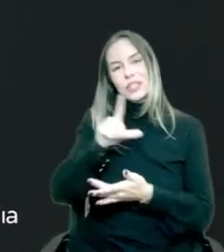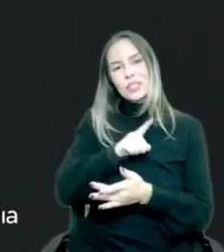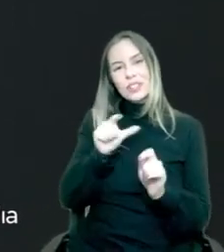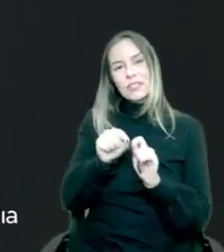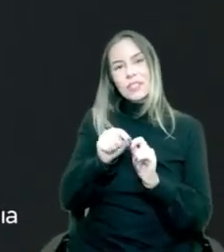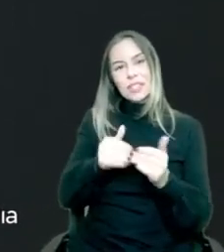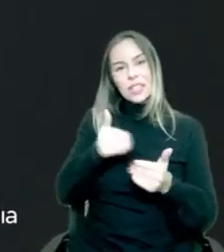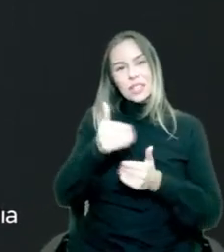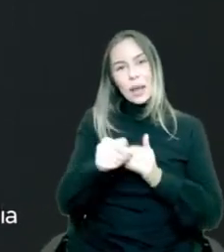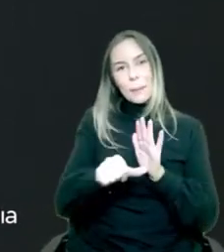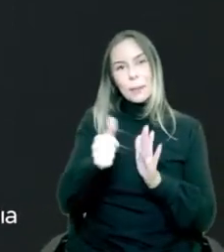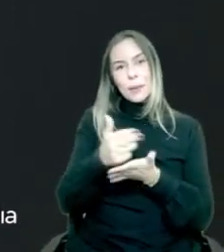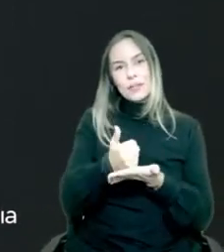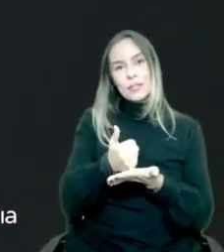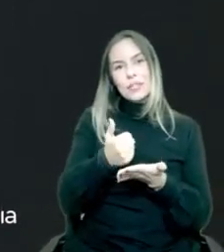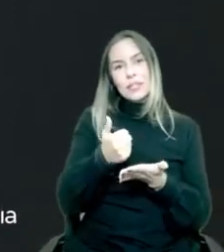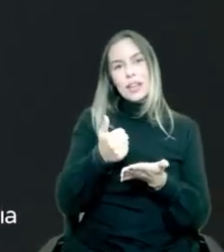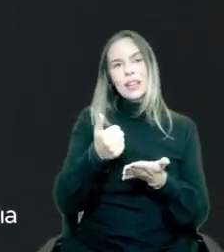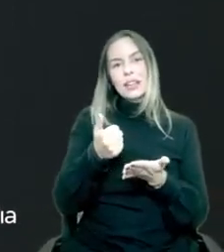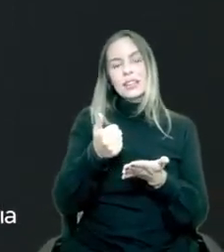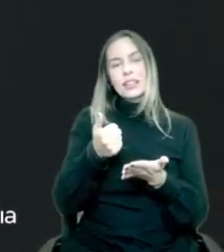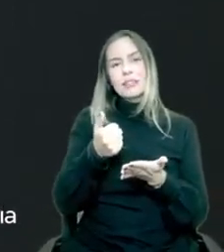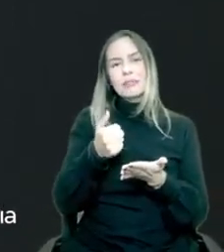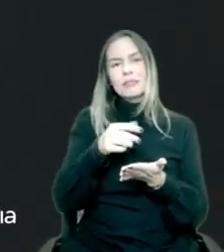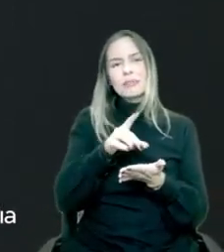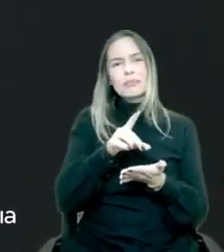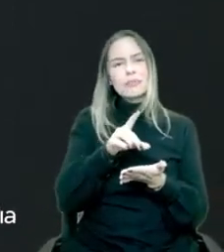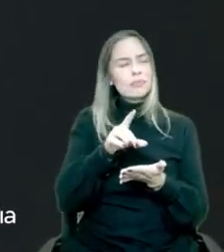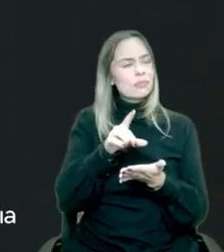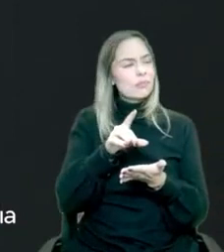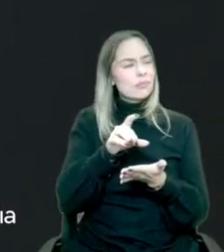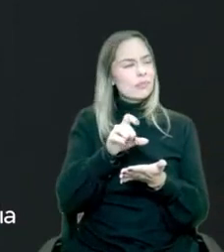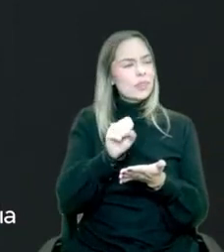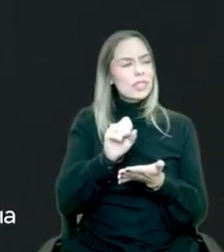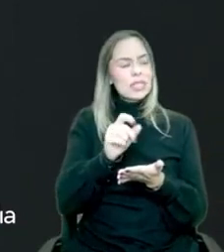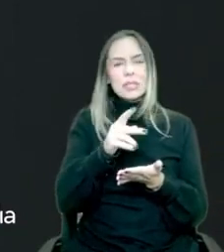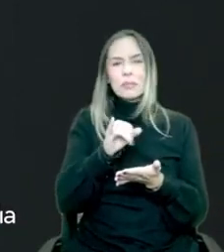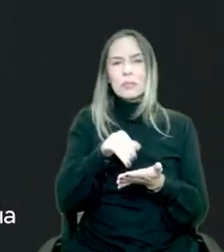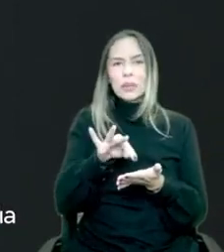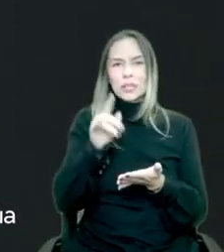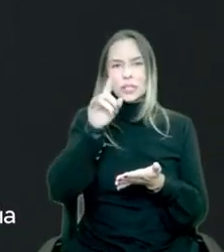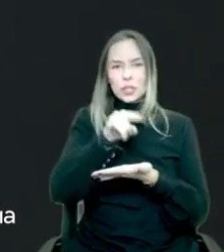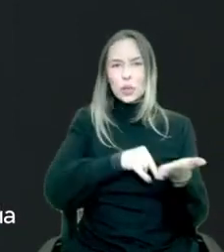sprint that we know of in the world that was documented by a university like Harvard.